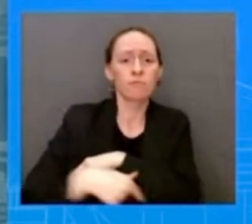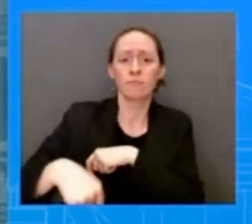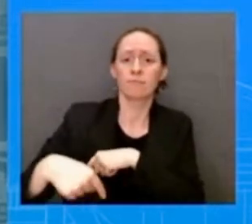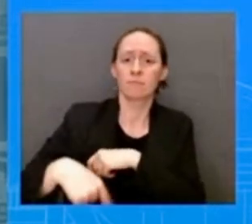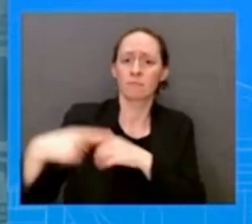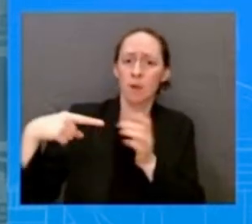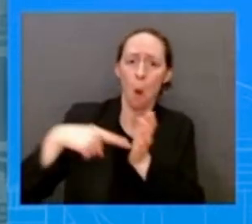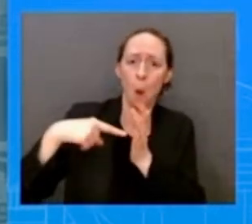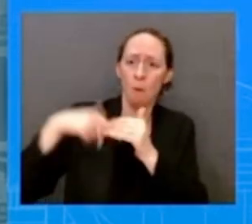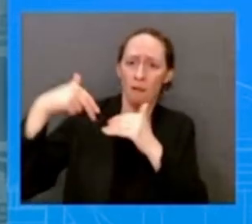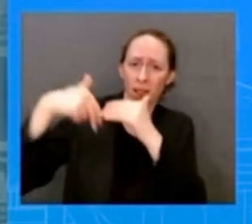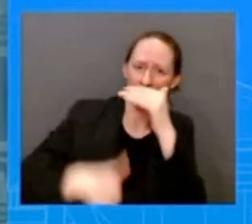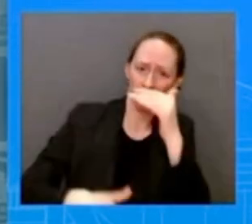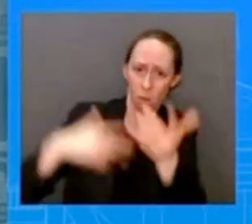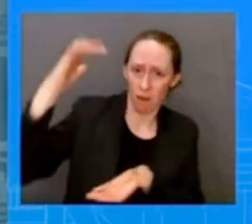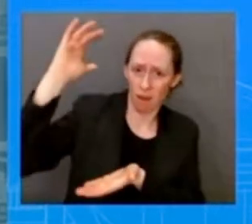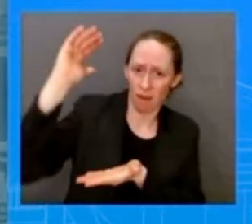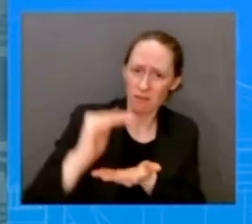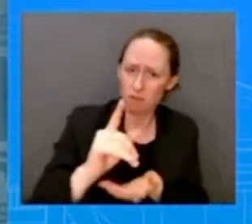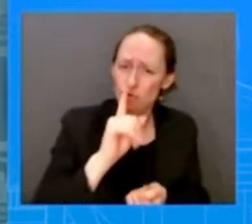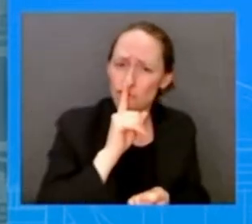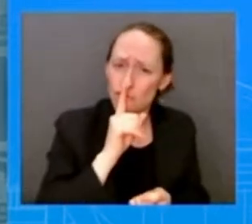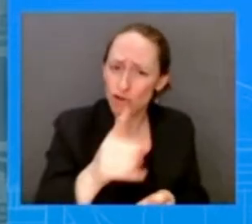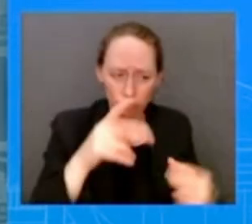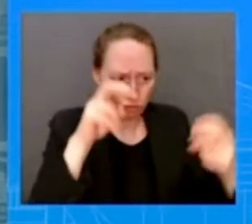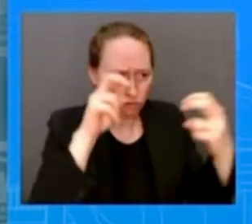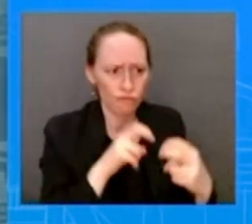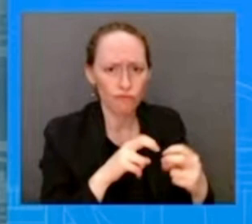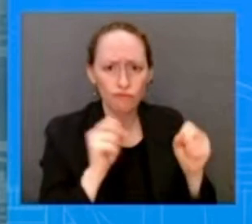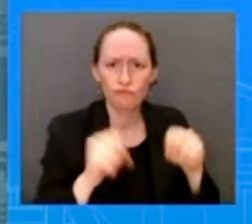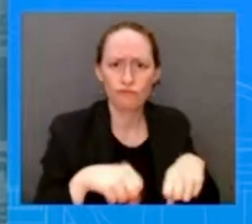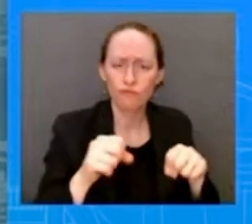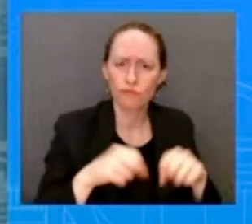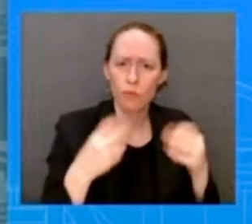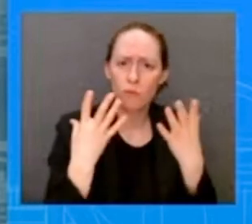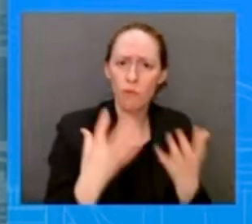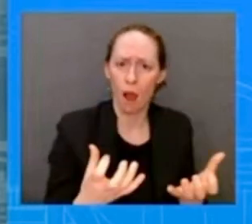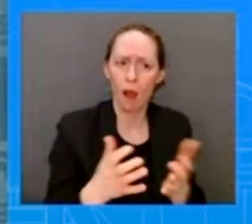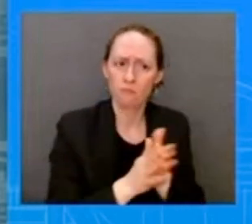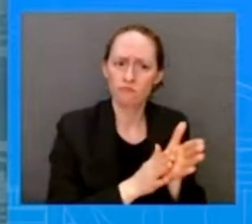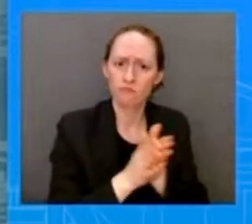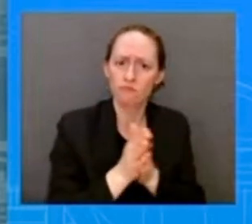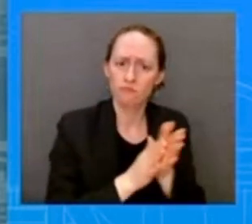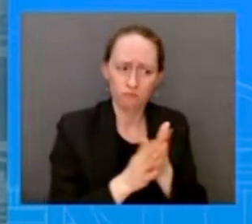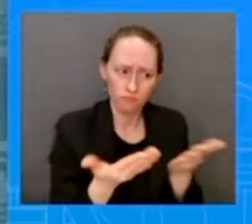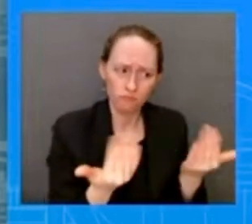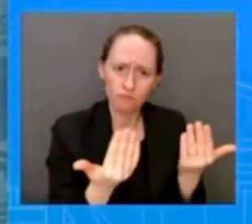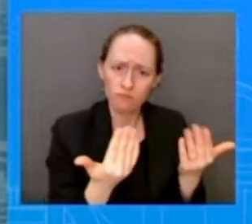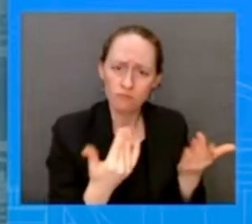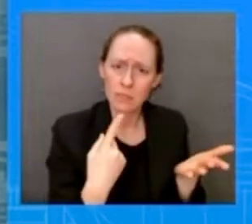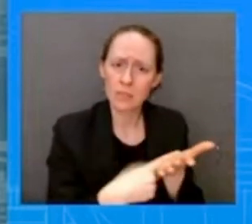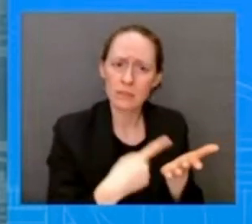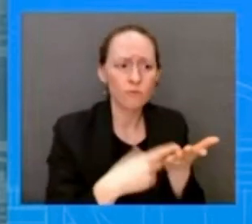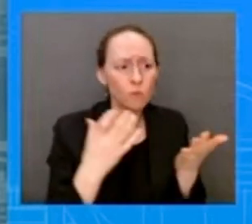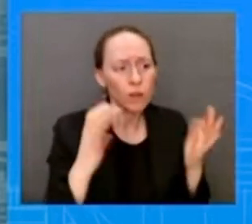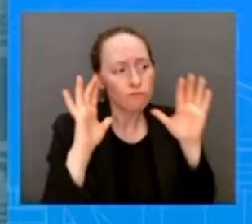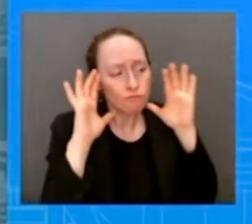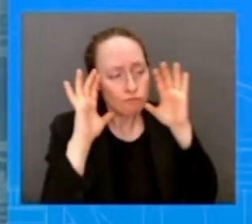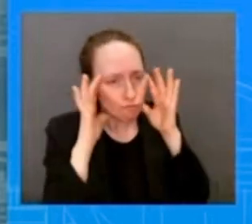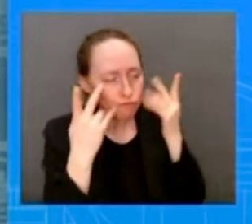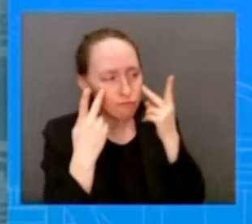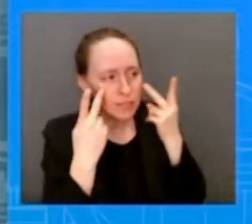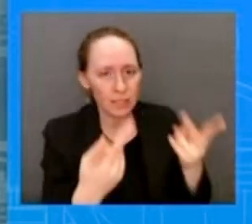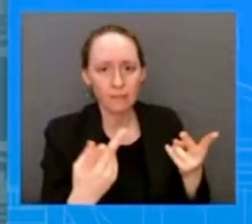say during the State of the Union that his plan is going to lower the deficit by another $2 trillion.